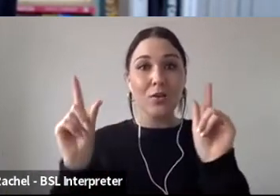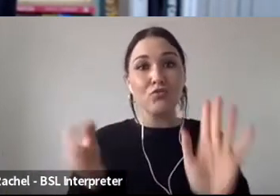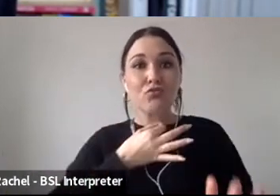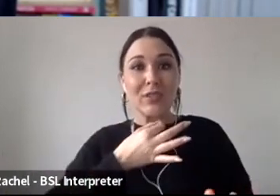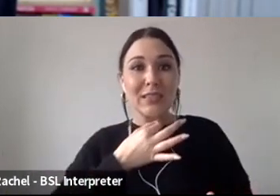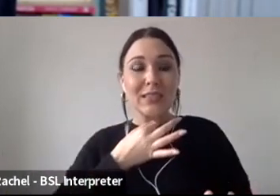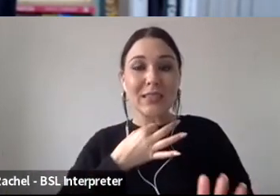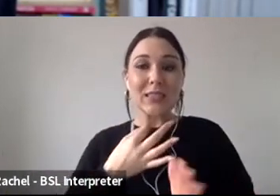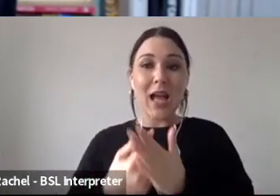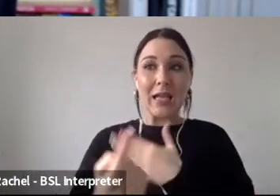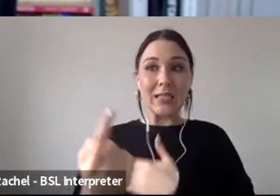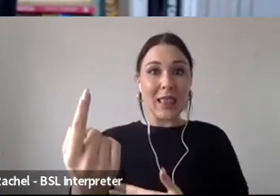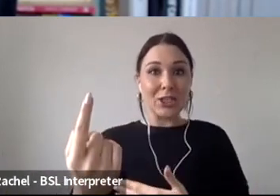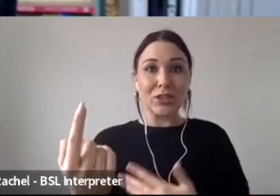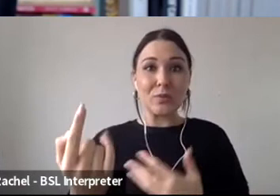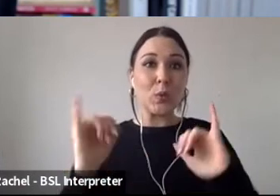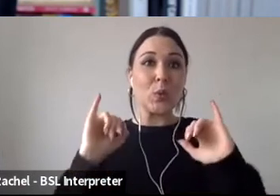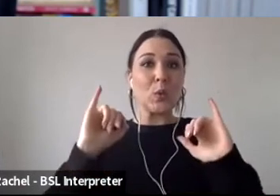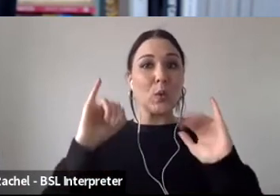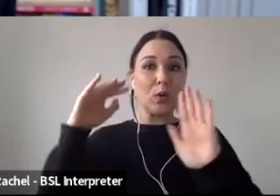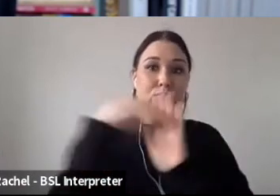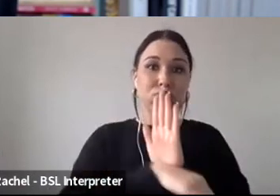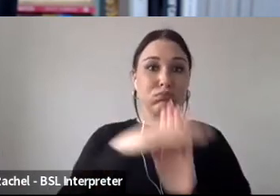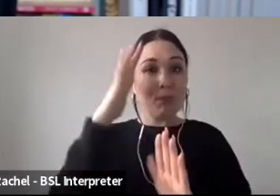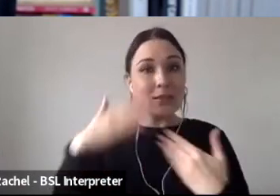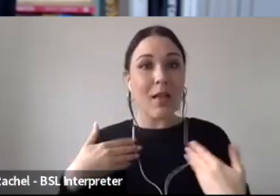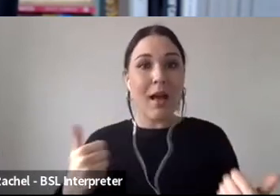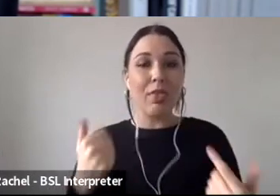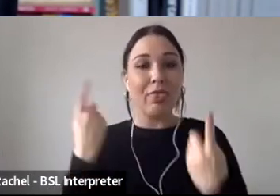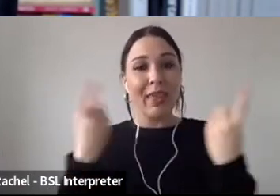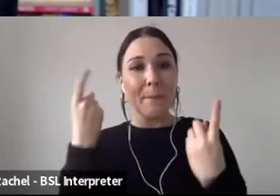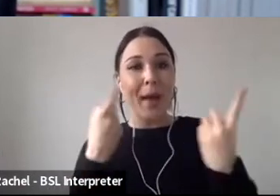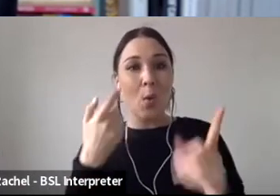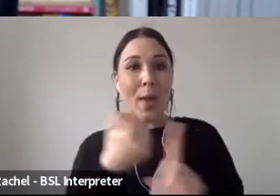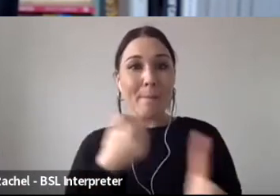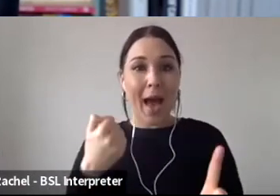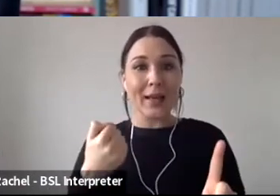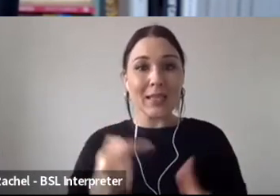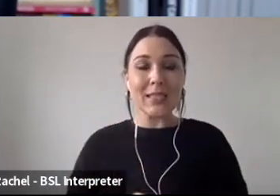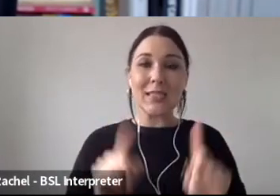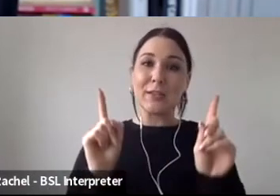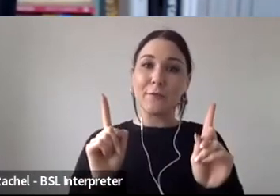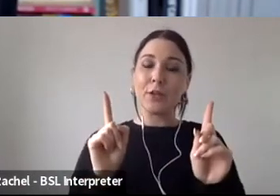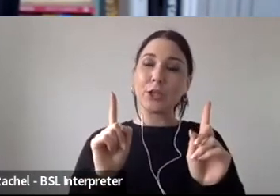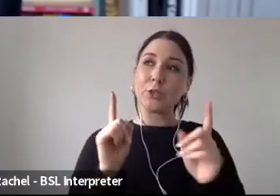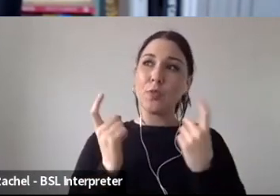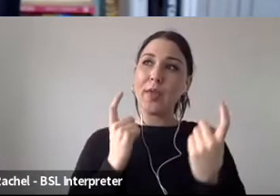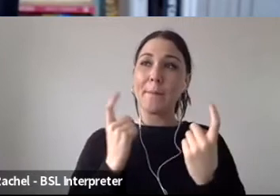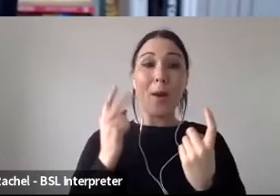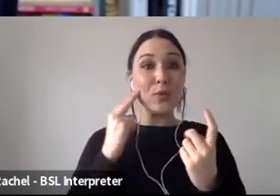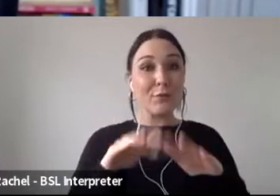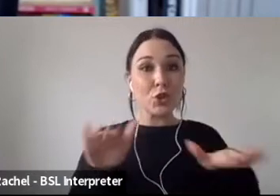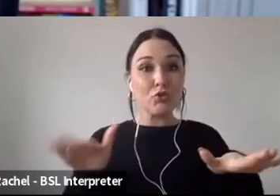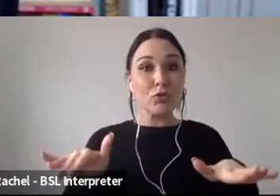and loneliness and poor mental health and think about the impact. And that might be different when it comes to thinking about deaf children at